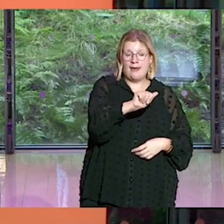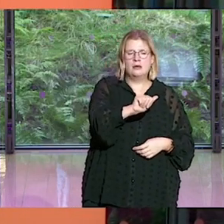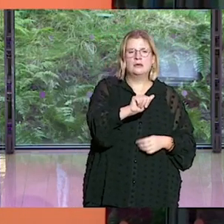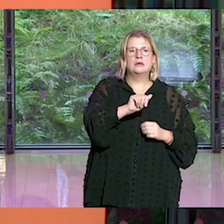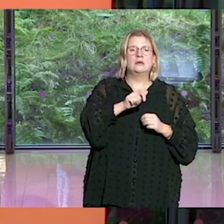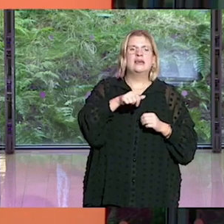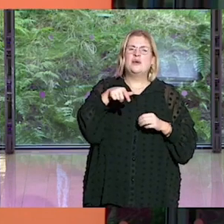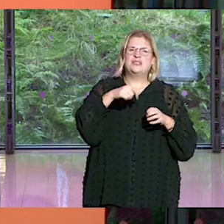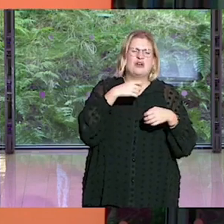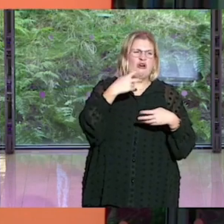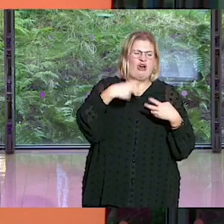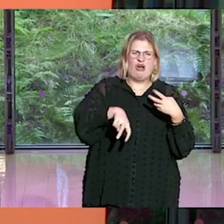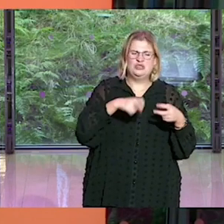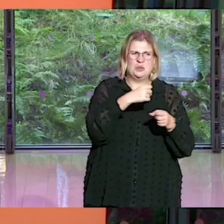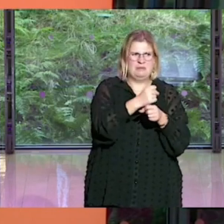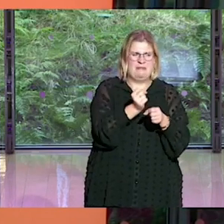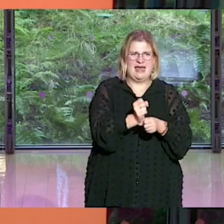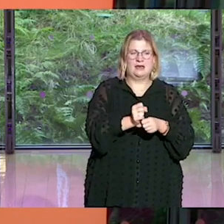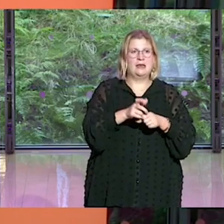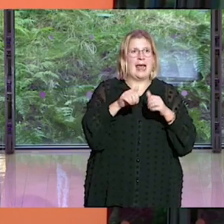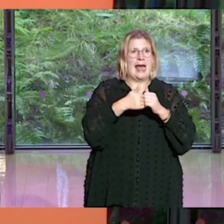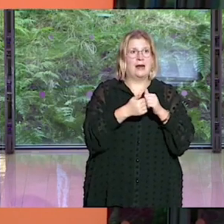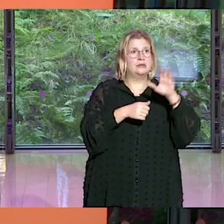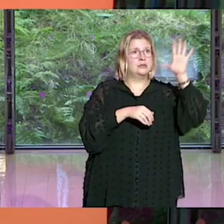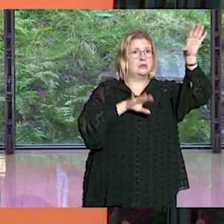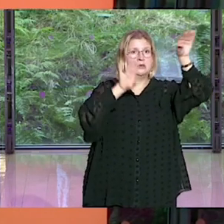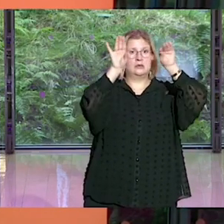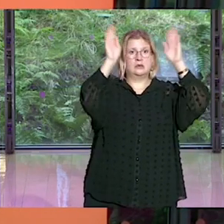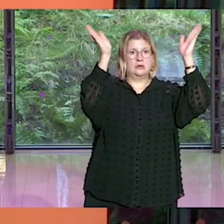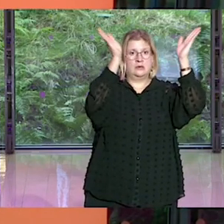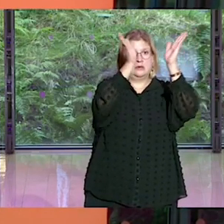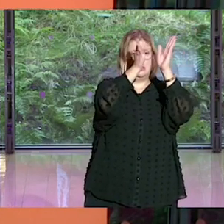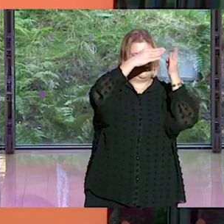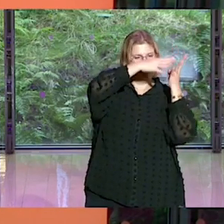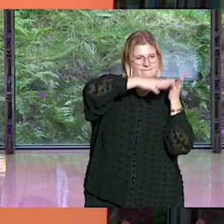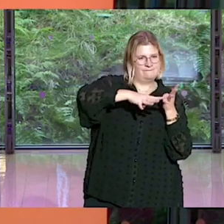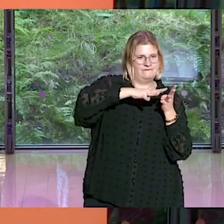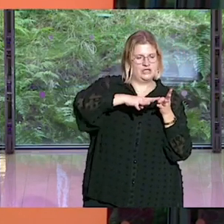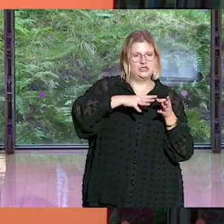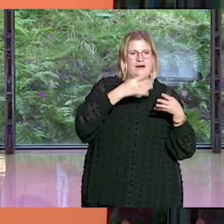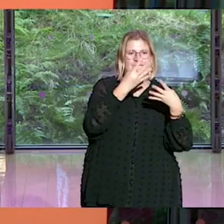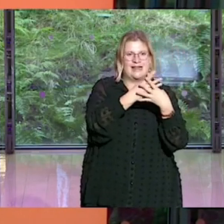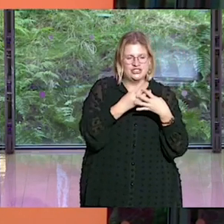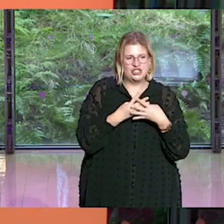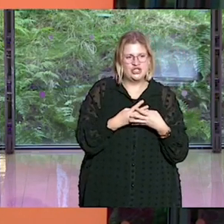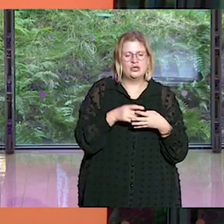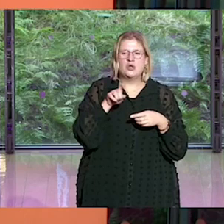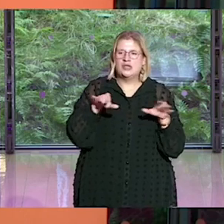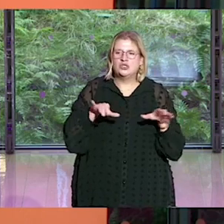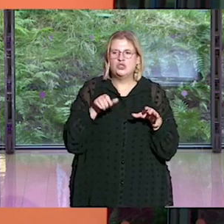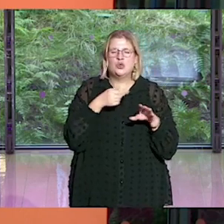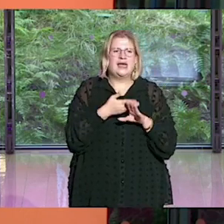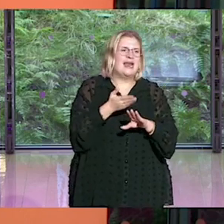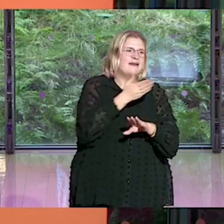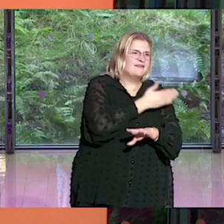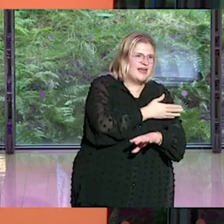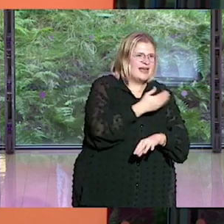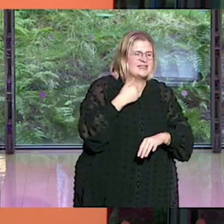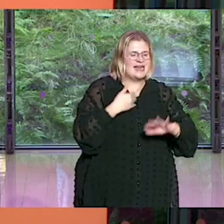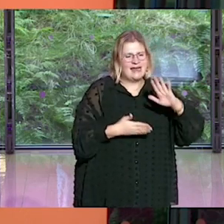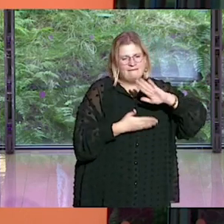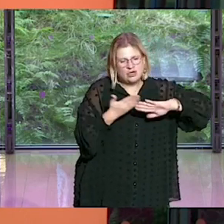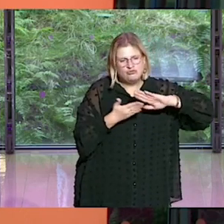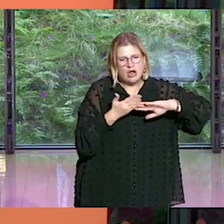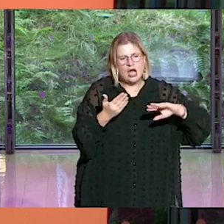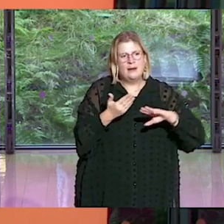really cumbersome to create, and you had to do it in advance. and then let it run for a while before you